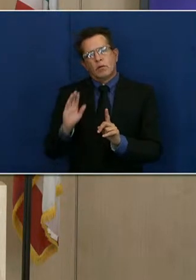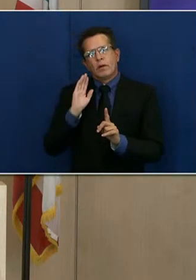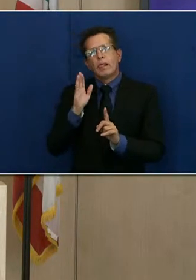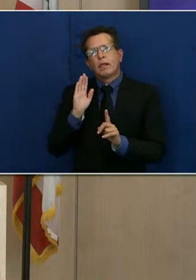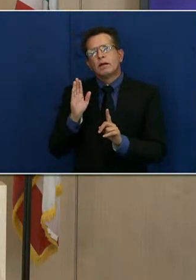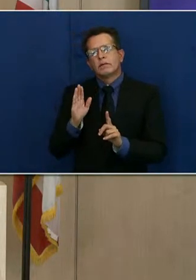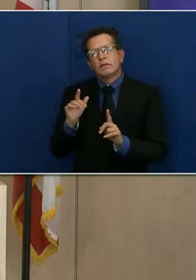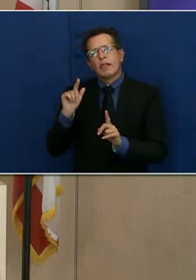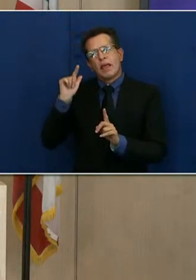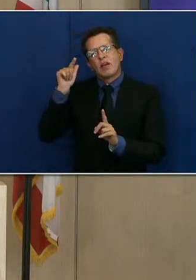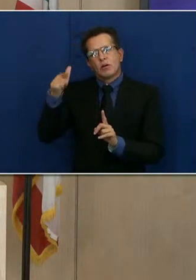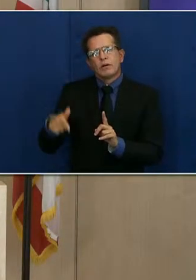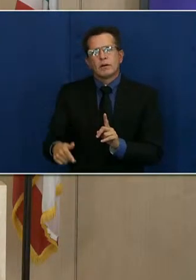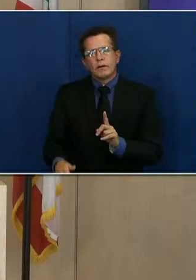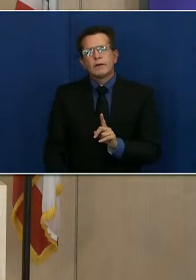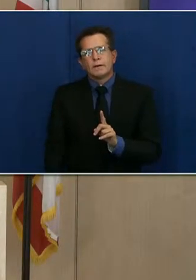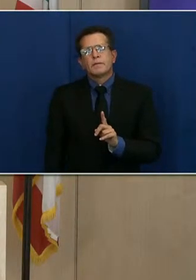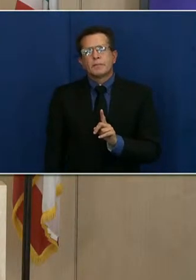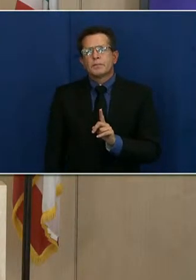Thank you.